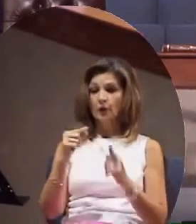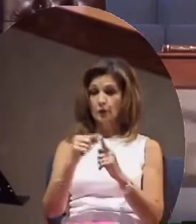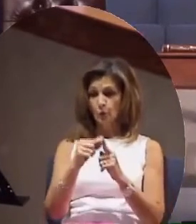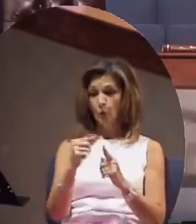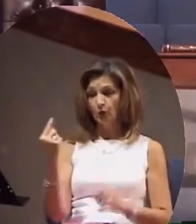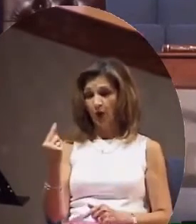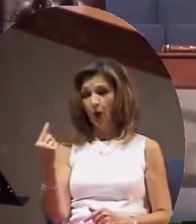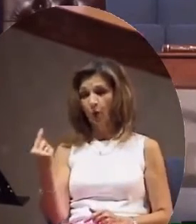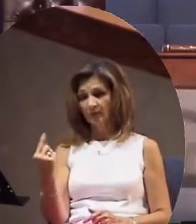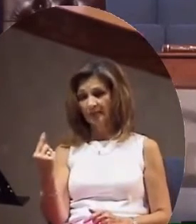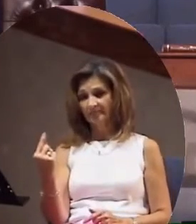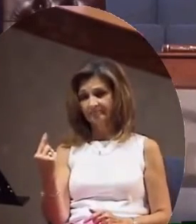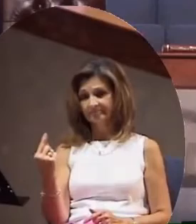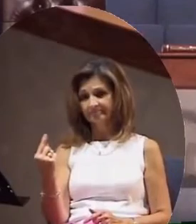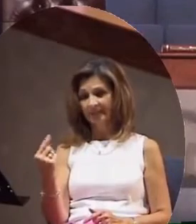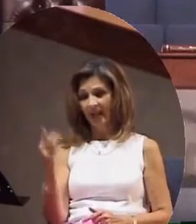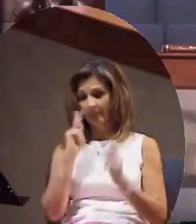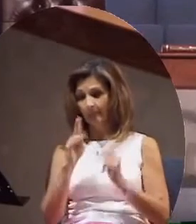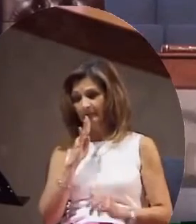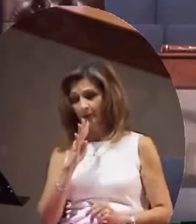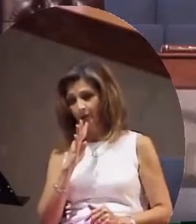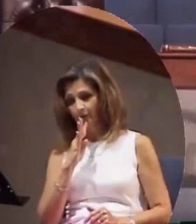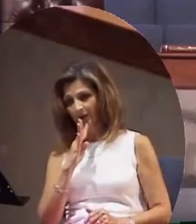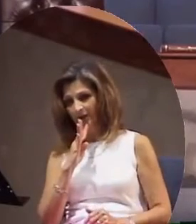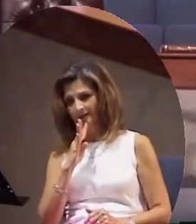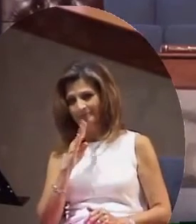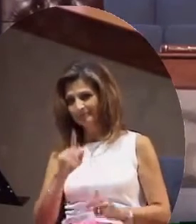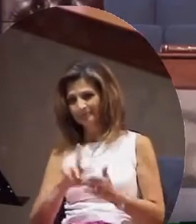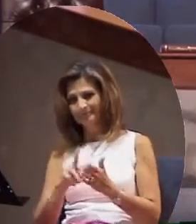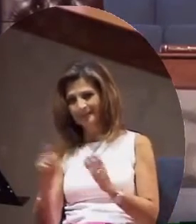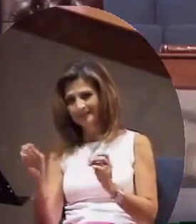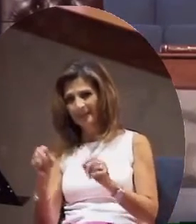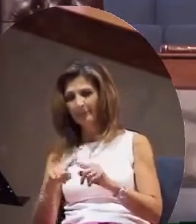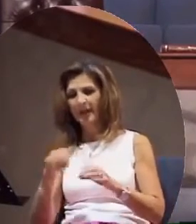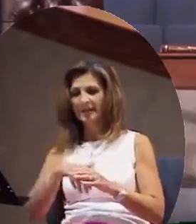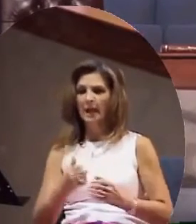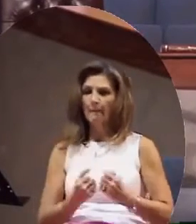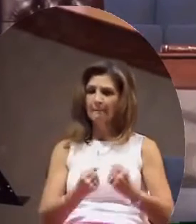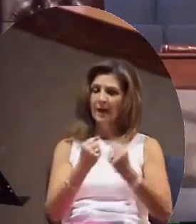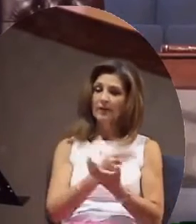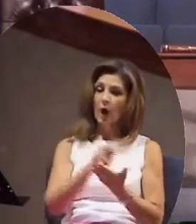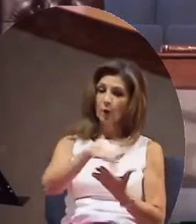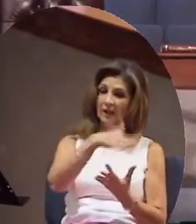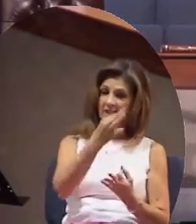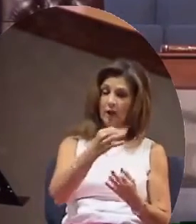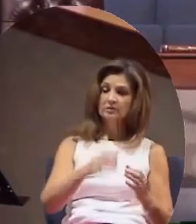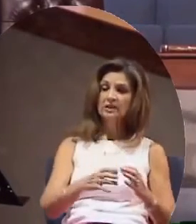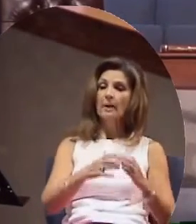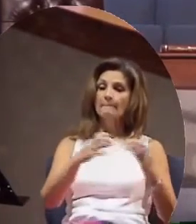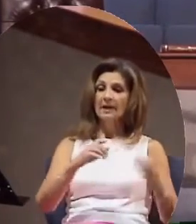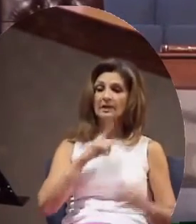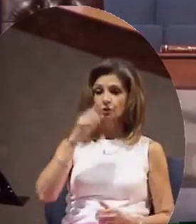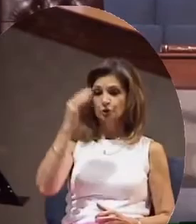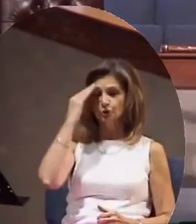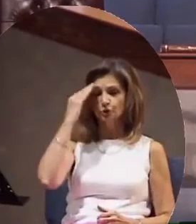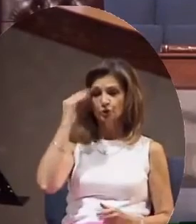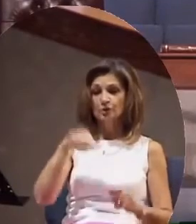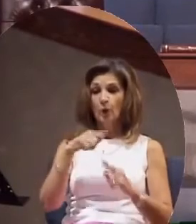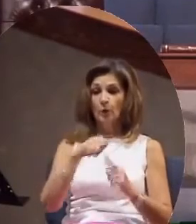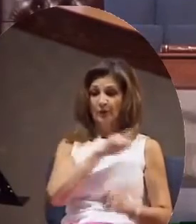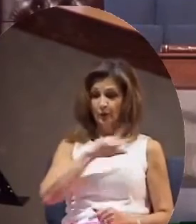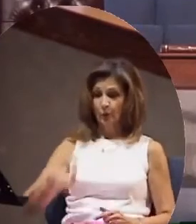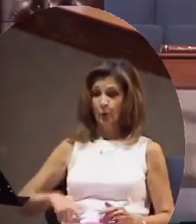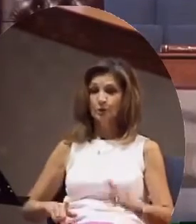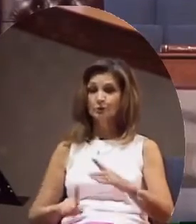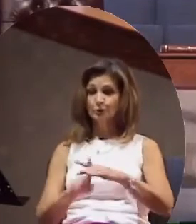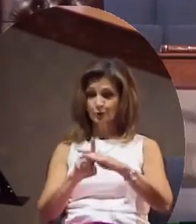only. Amen. But he said, in power and of the Holy Ghost and much assurance. So when the Lord's there,